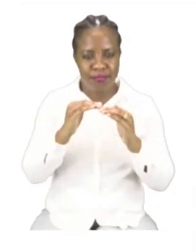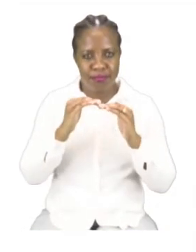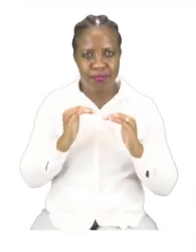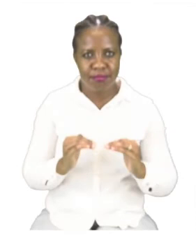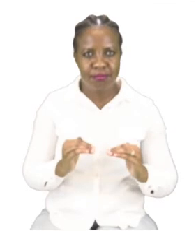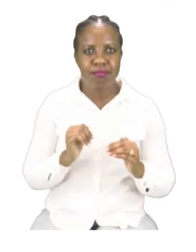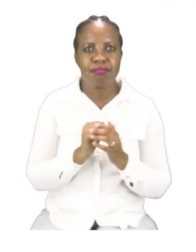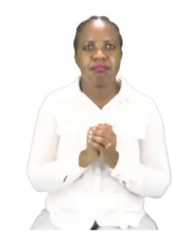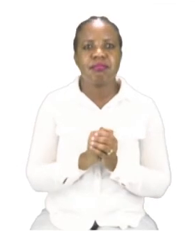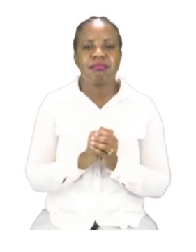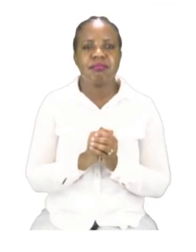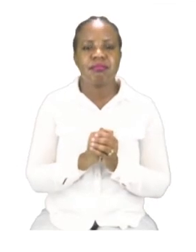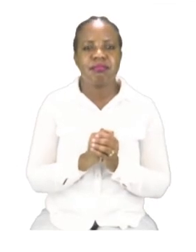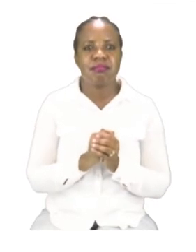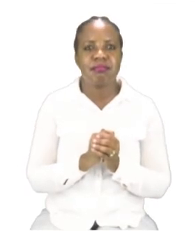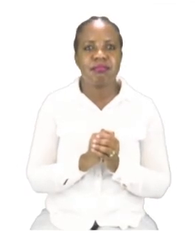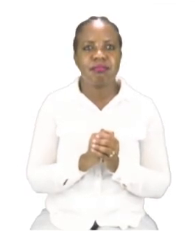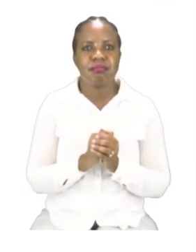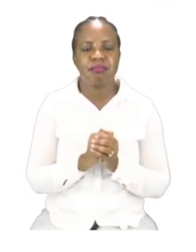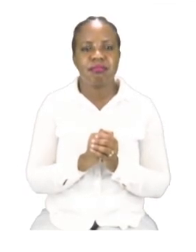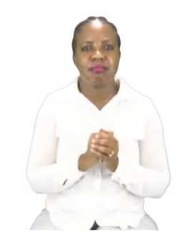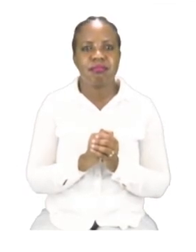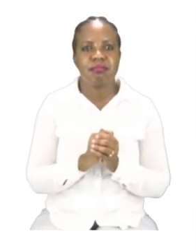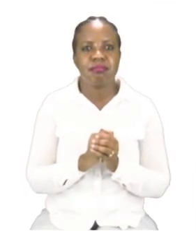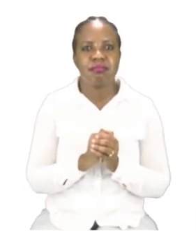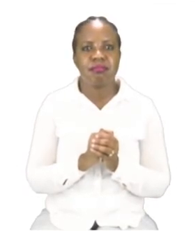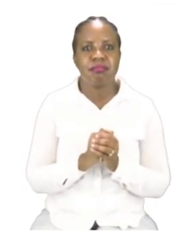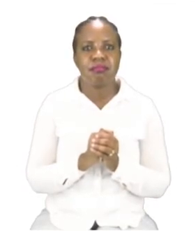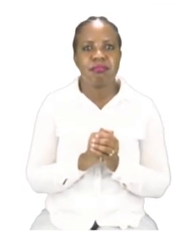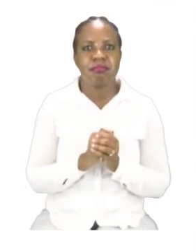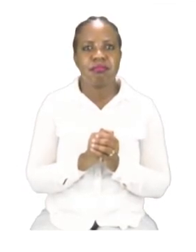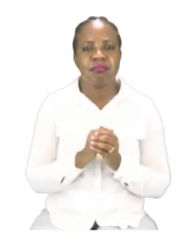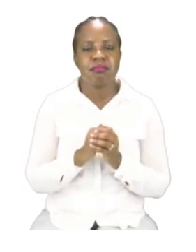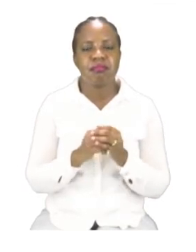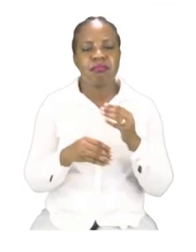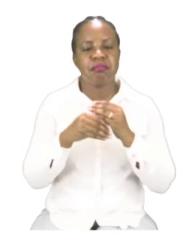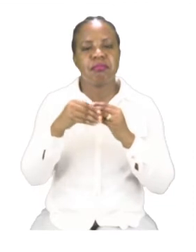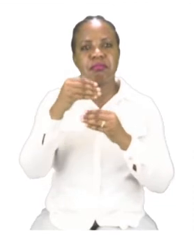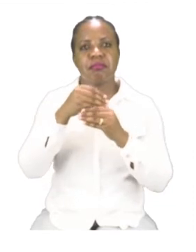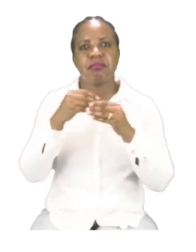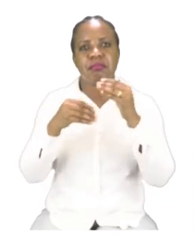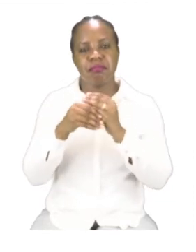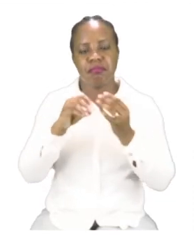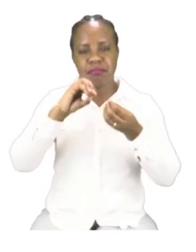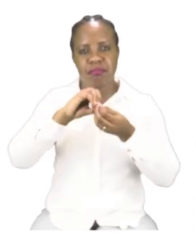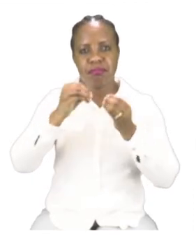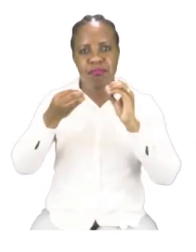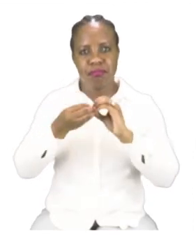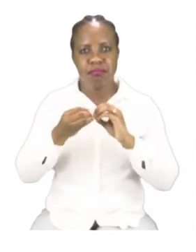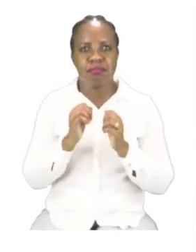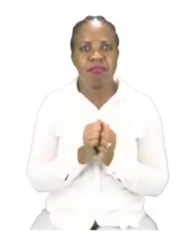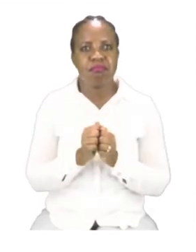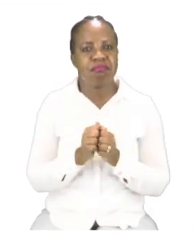exercise. Here, they are asking us to build the numbers. And in this case, this is very,